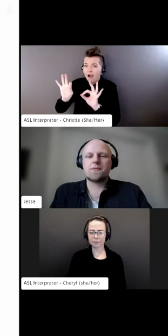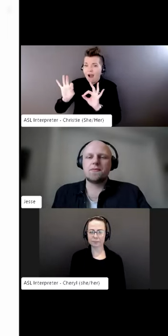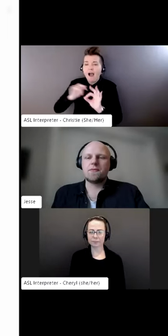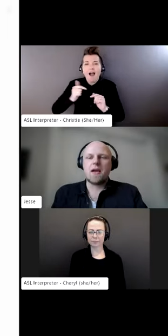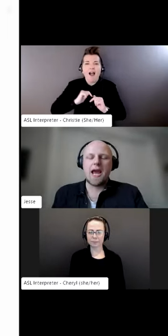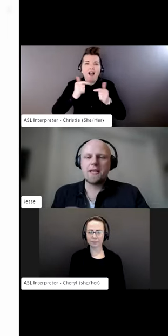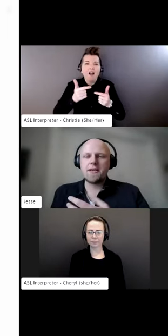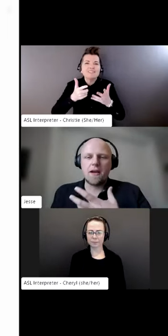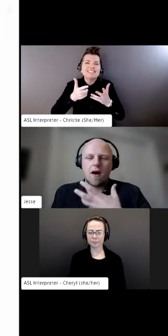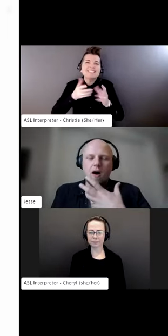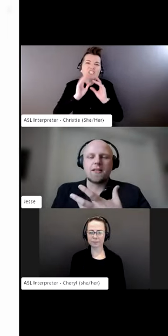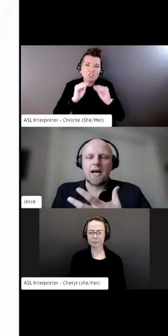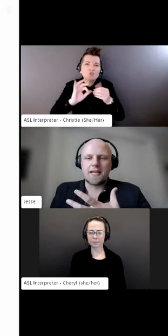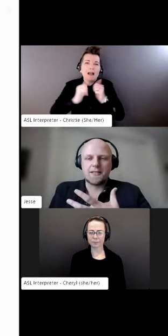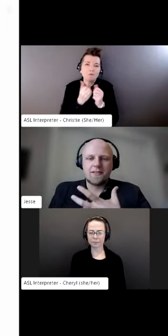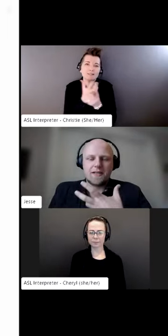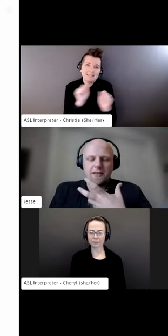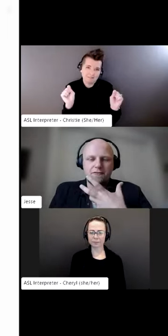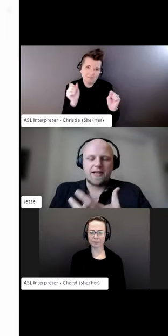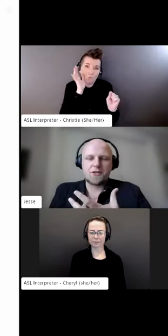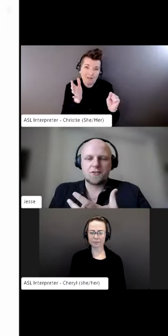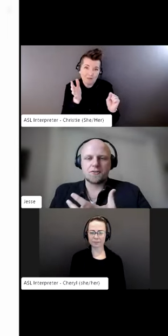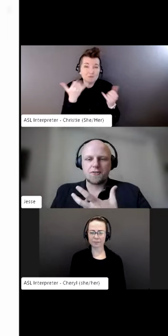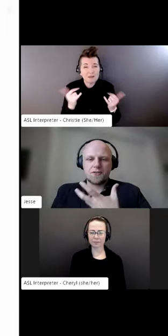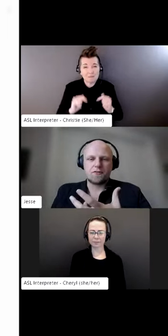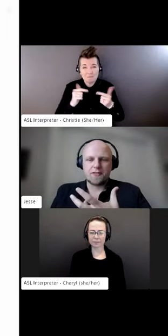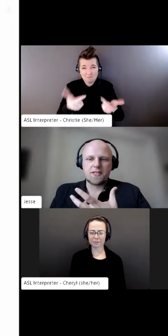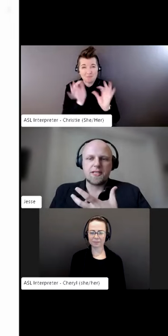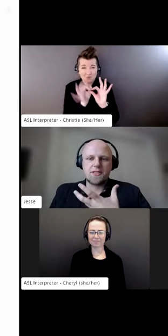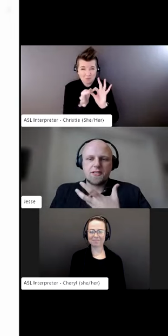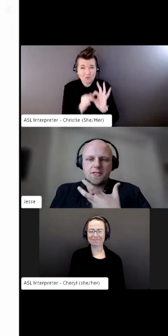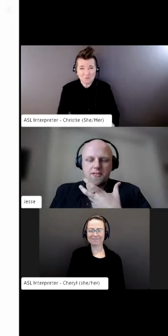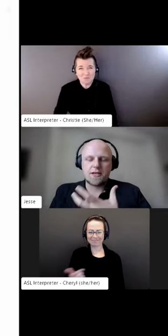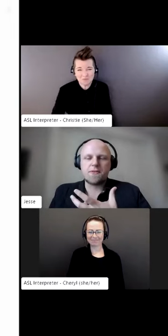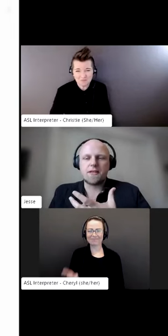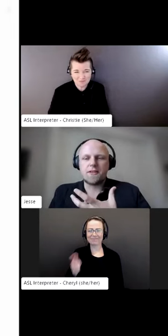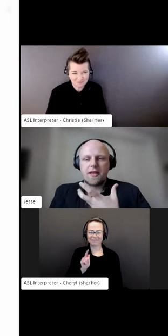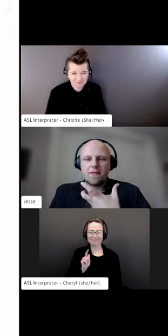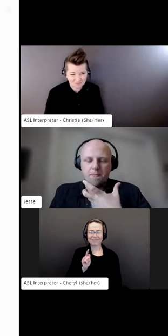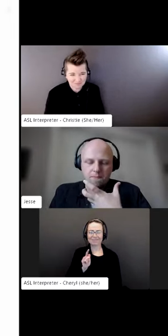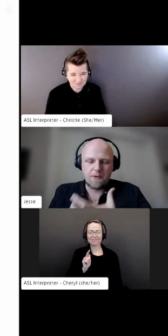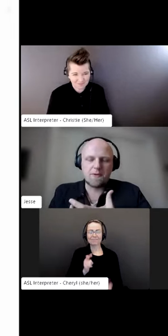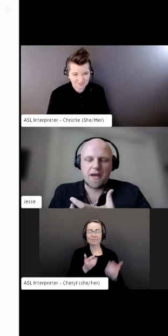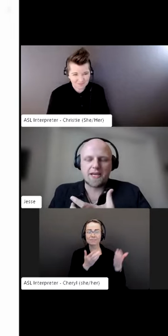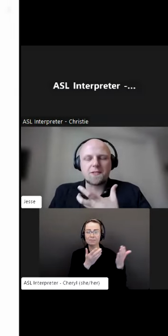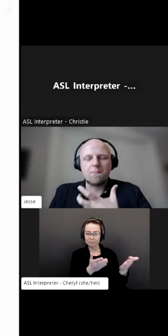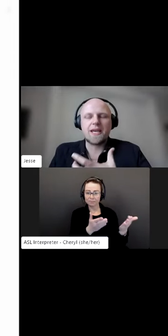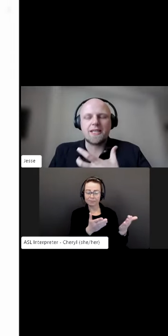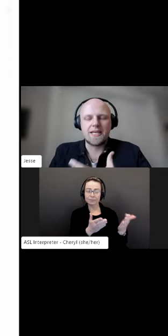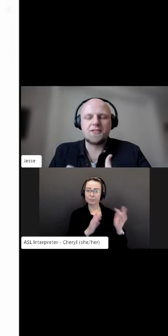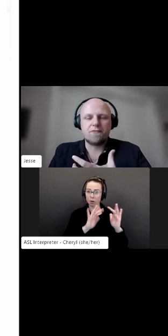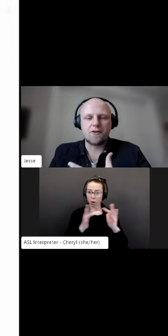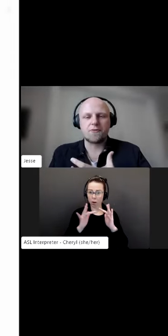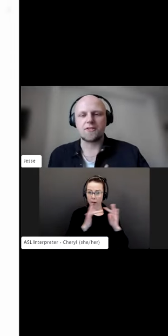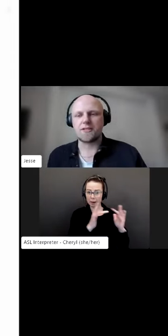Now, any online financial service is something that big banks make